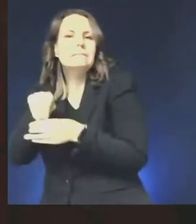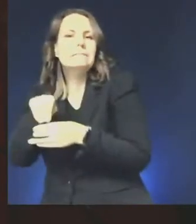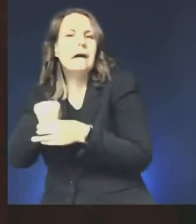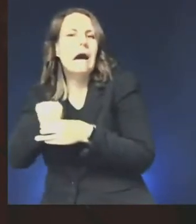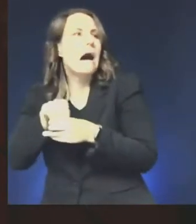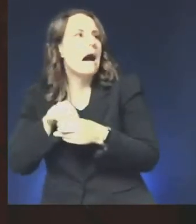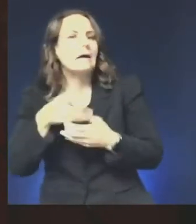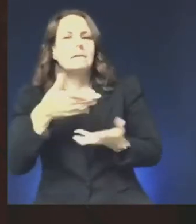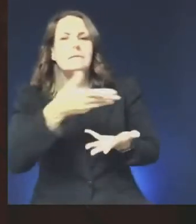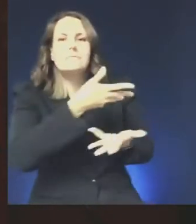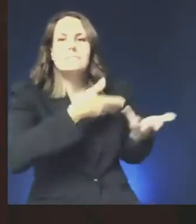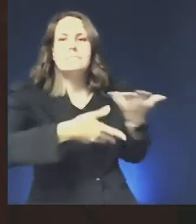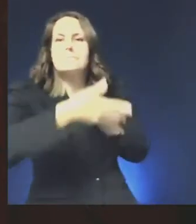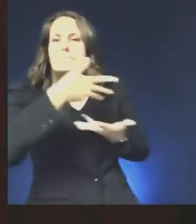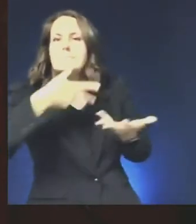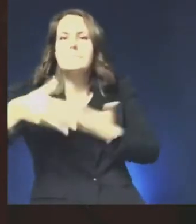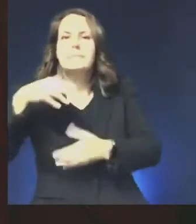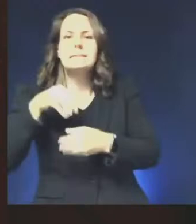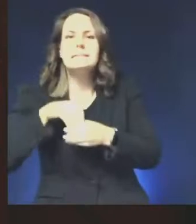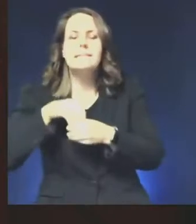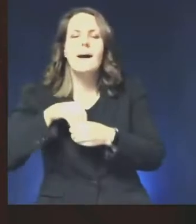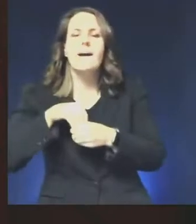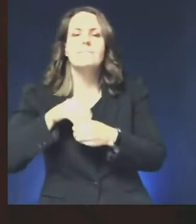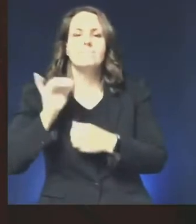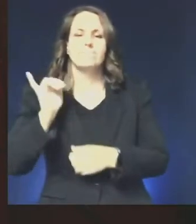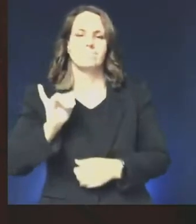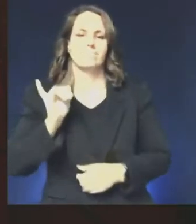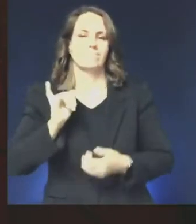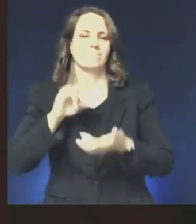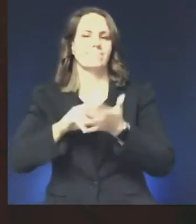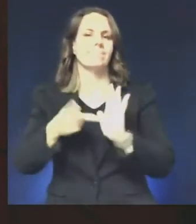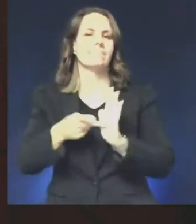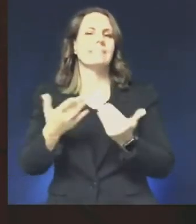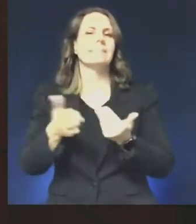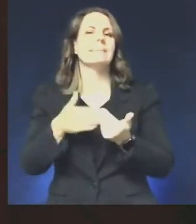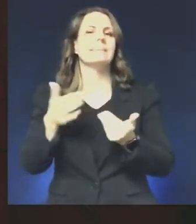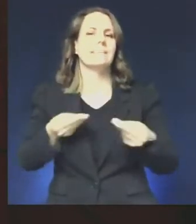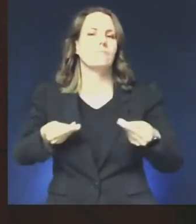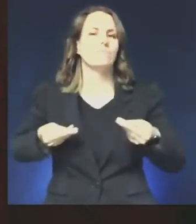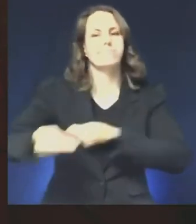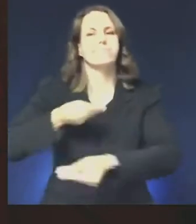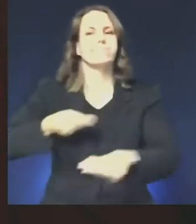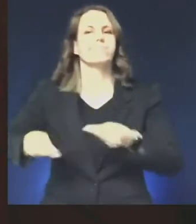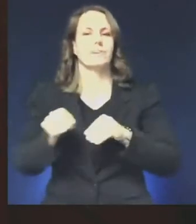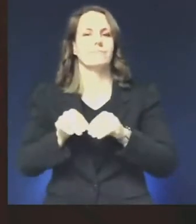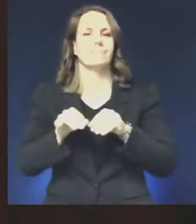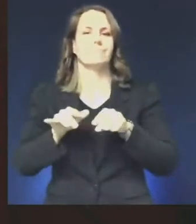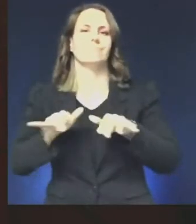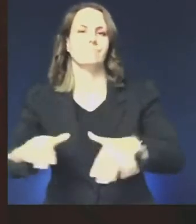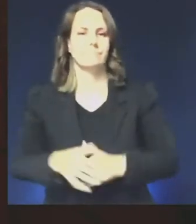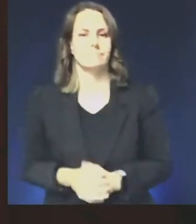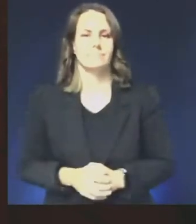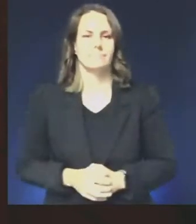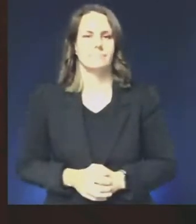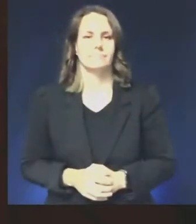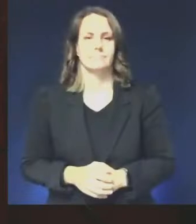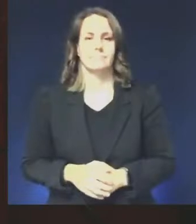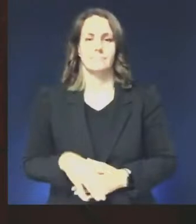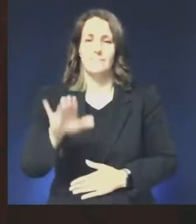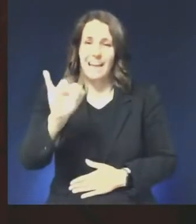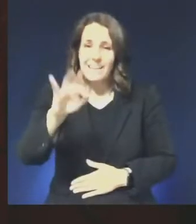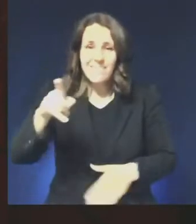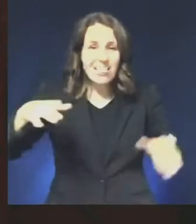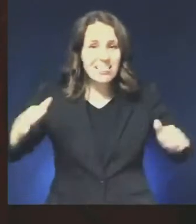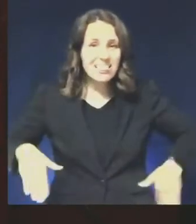know that people who are unvaccinated are most at risk for getting very ill, hospitalized, and